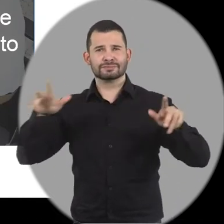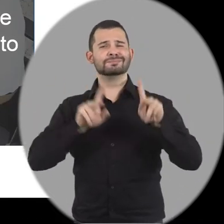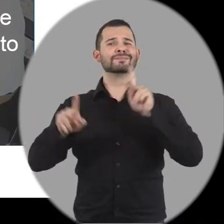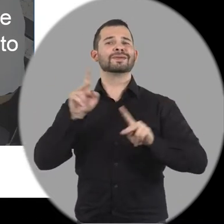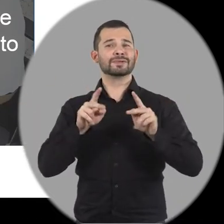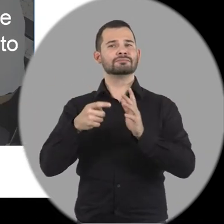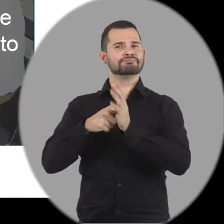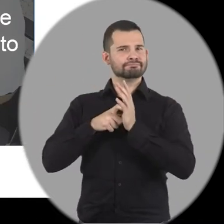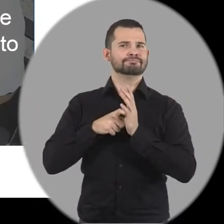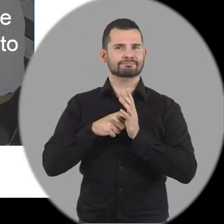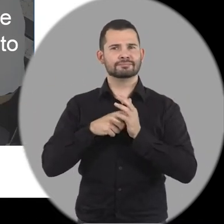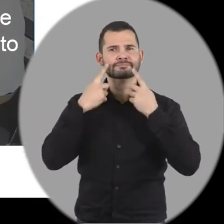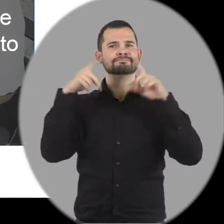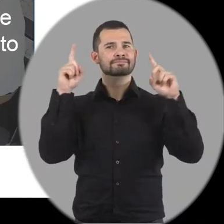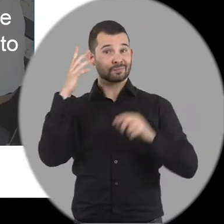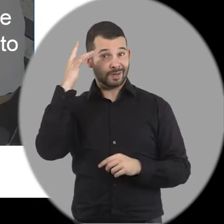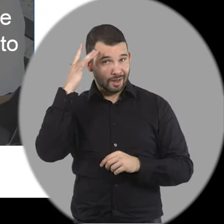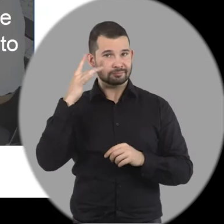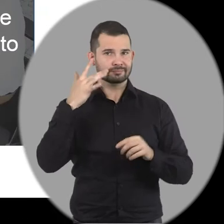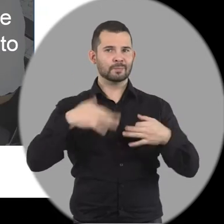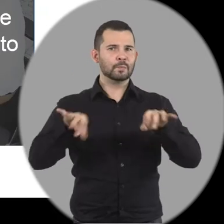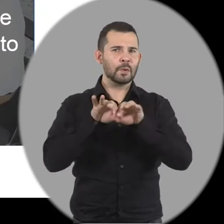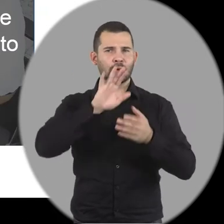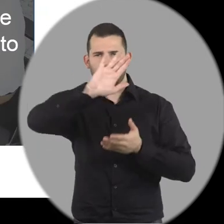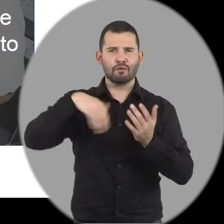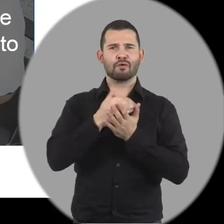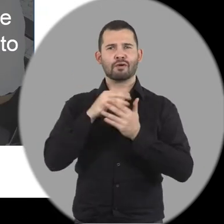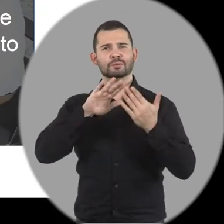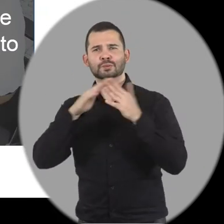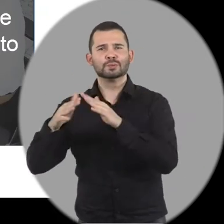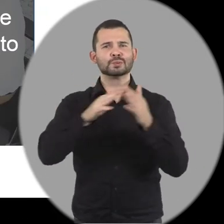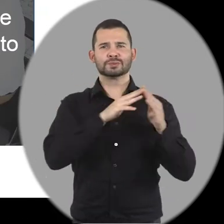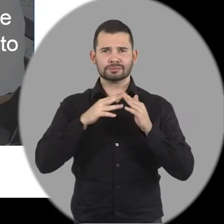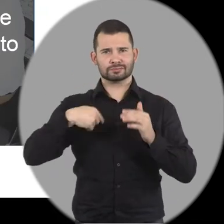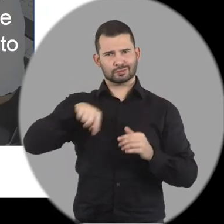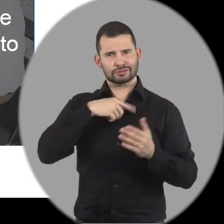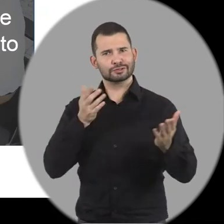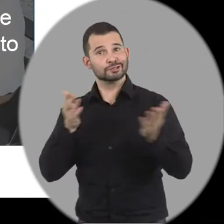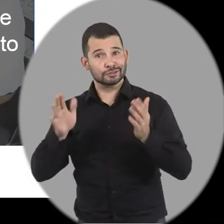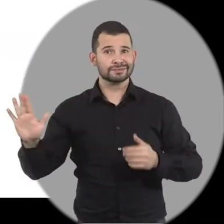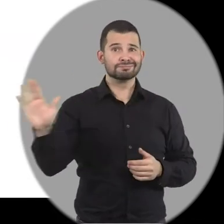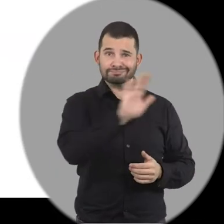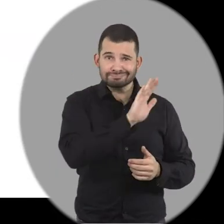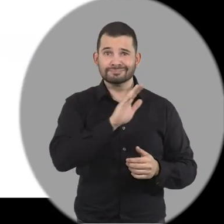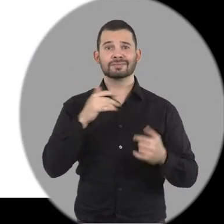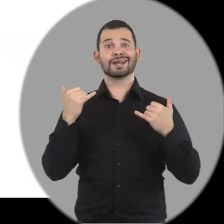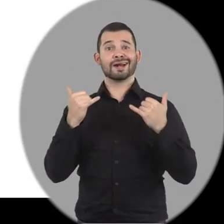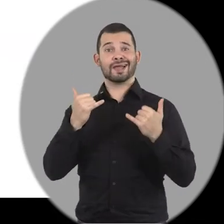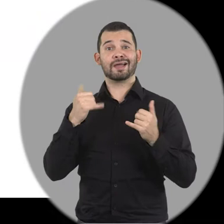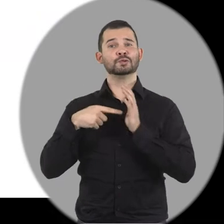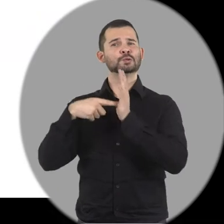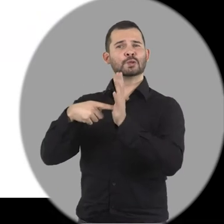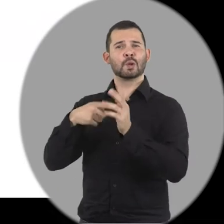the diversity of Canada is essential to our success, because this matters to all communities and customers we serve. I'd like to share with you